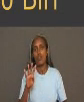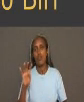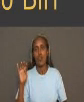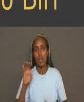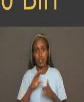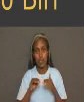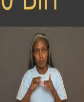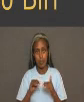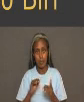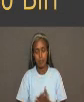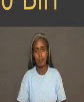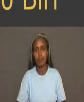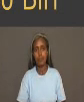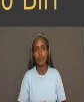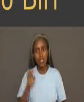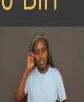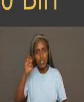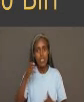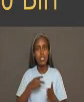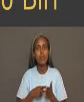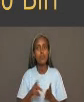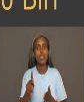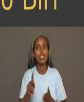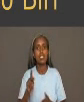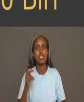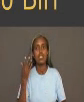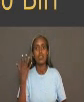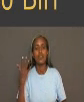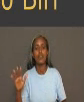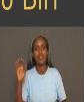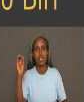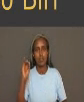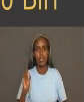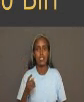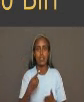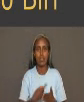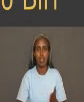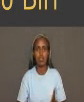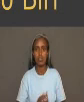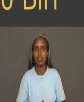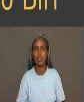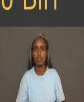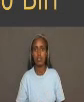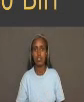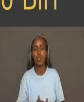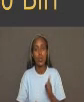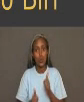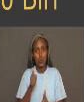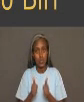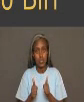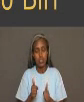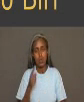1,400 birr, he pays 15% tax, which is